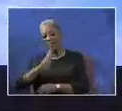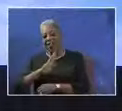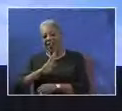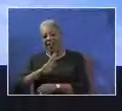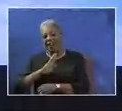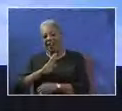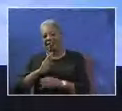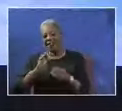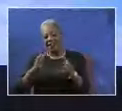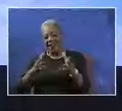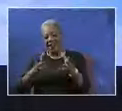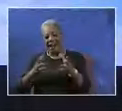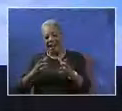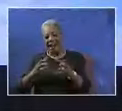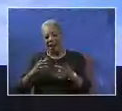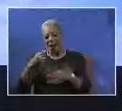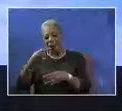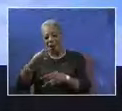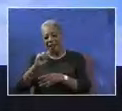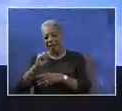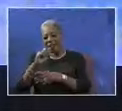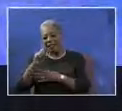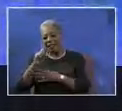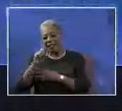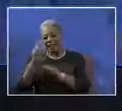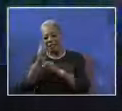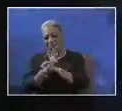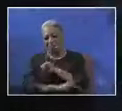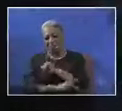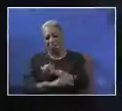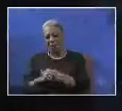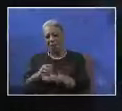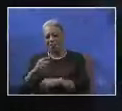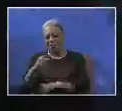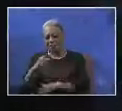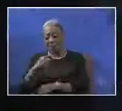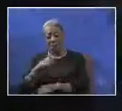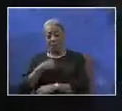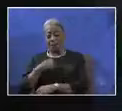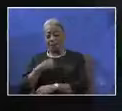me, because he's